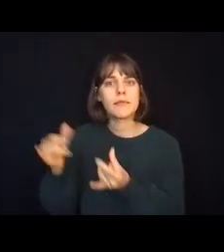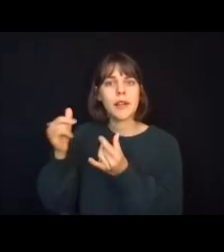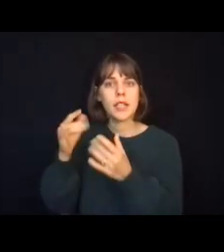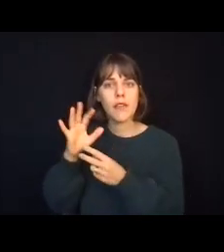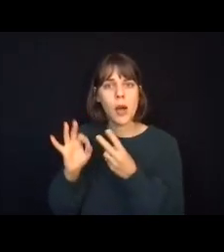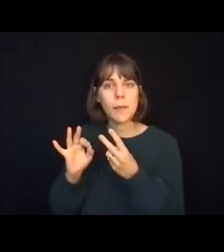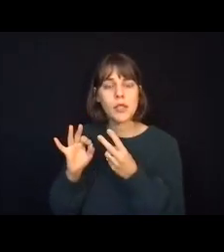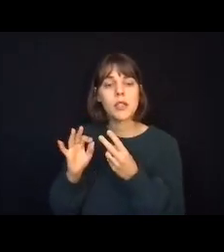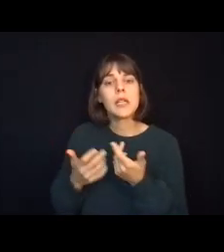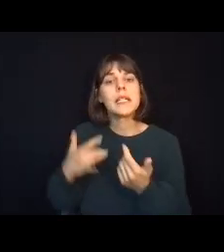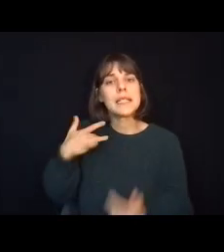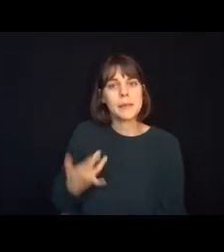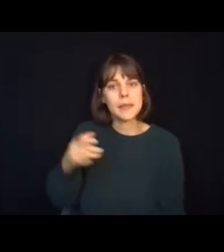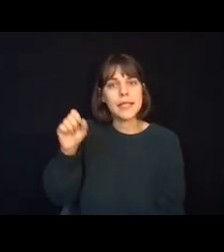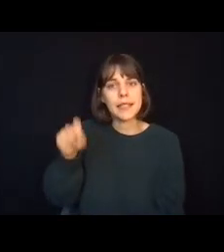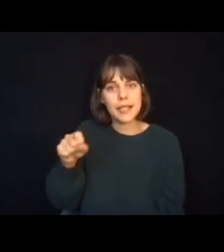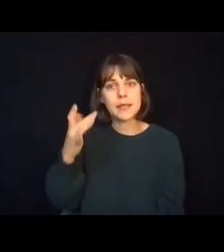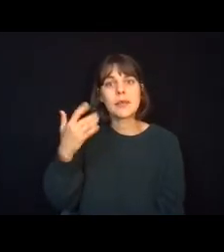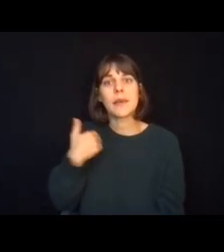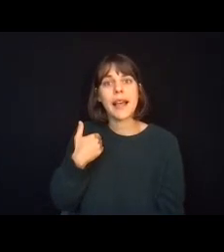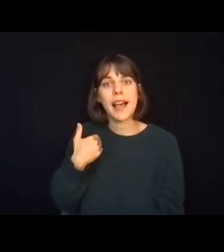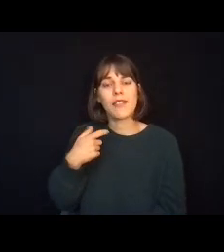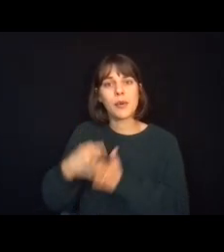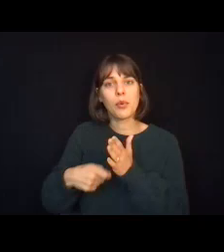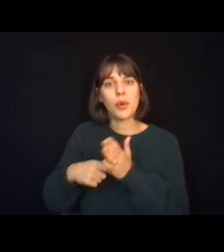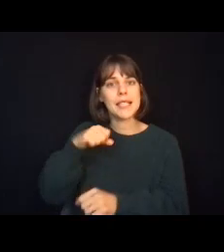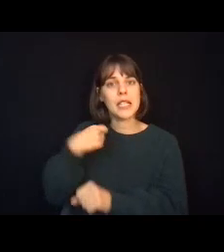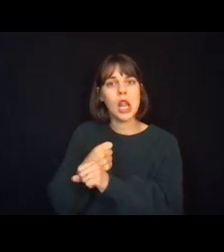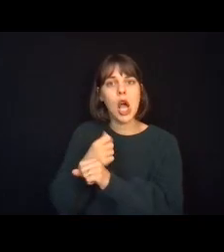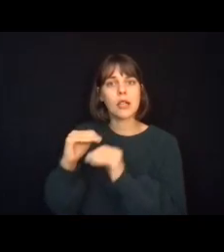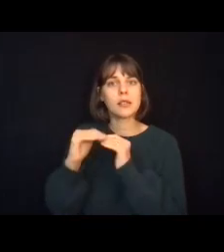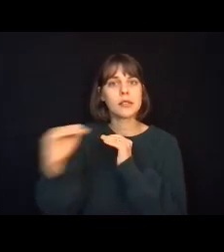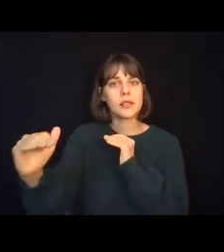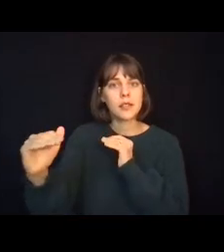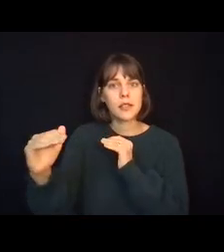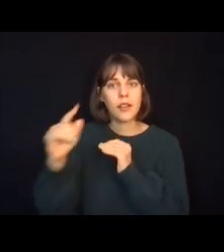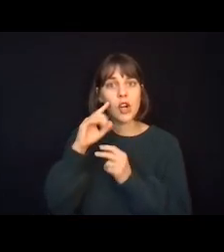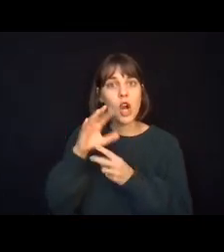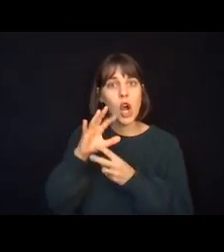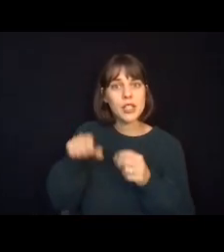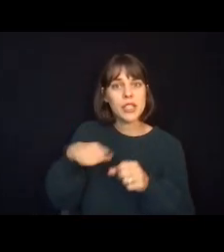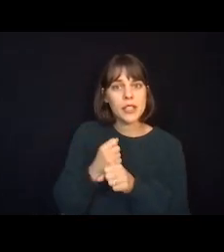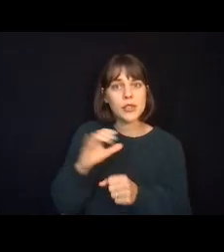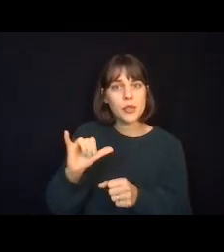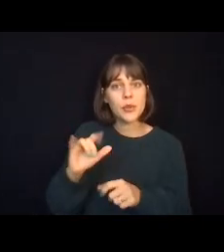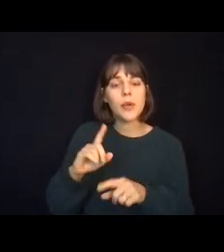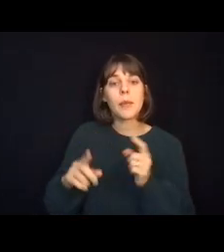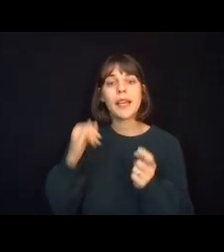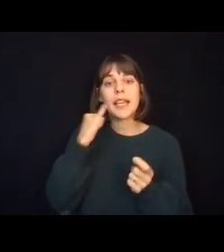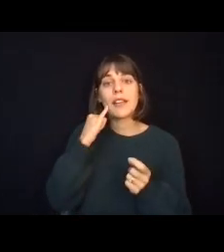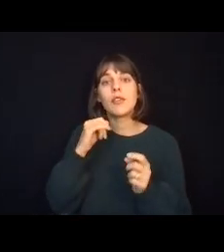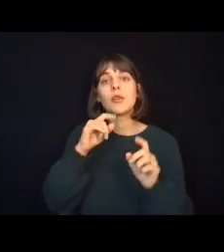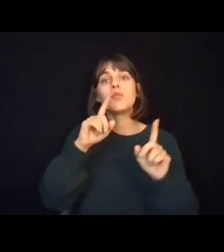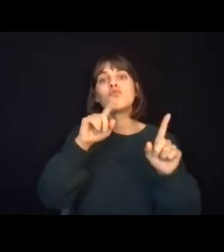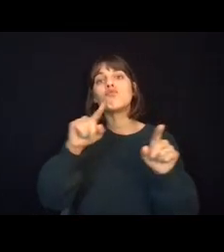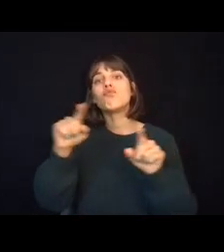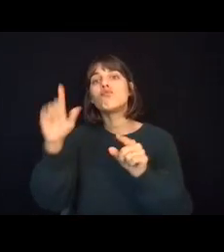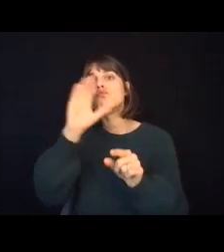often is because you typically have, kind of prices locked in even for option years. Whereas when you go out with new solicitations,